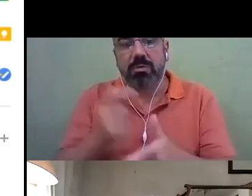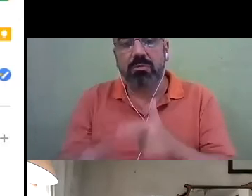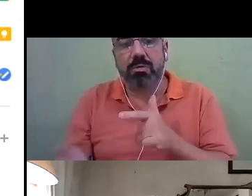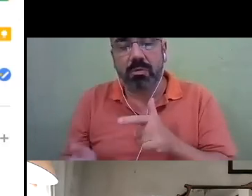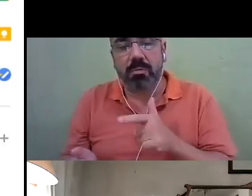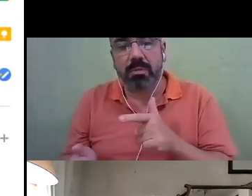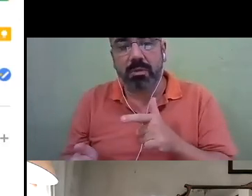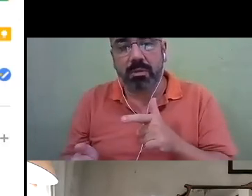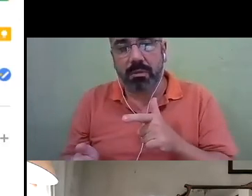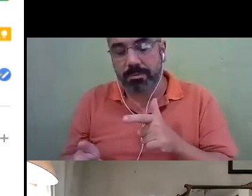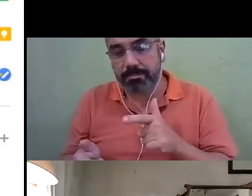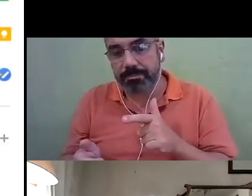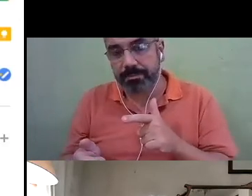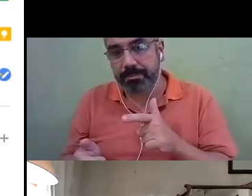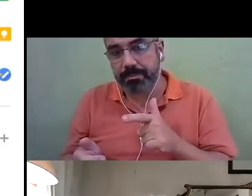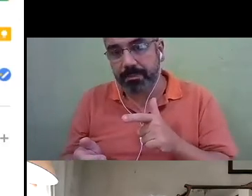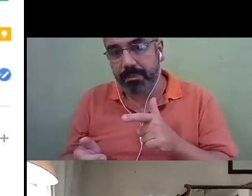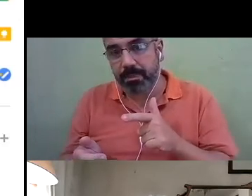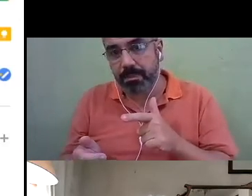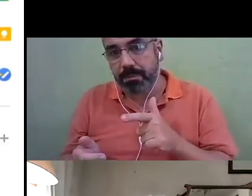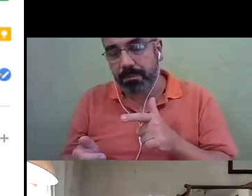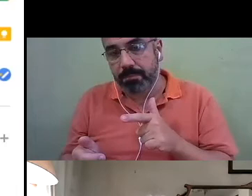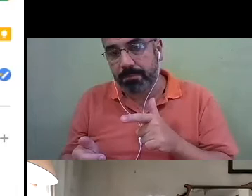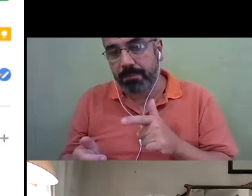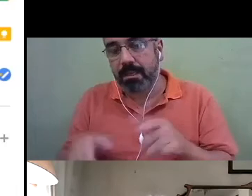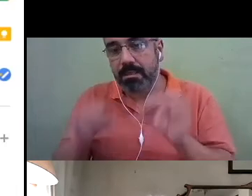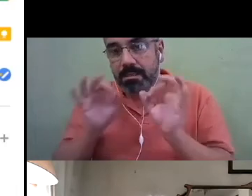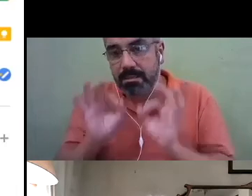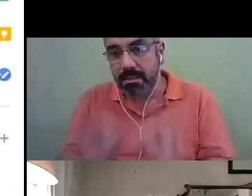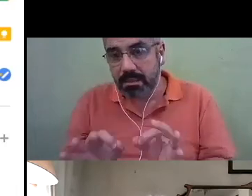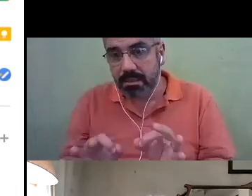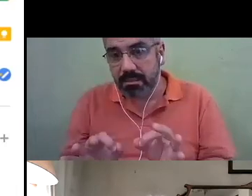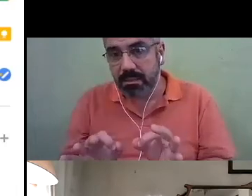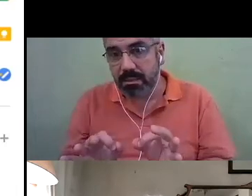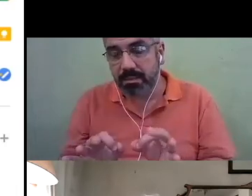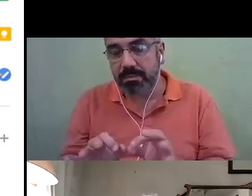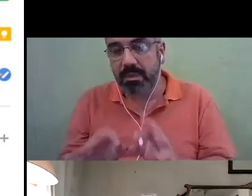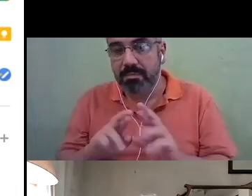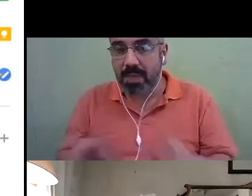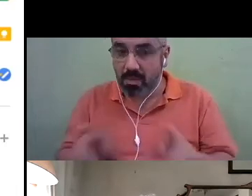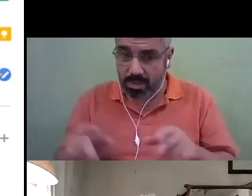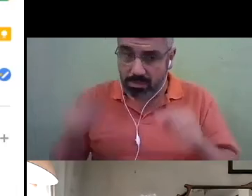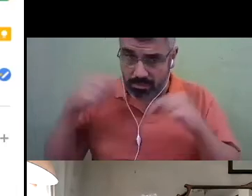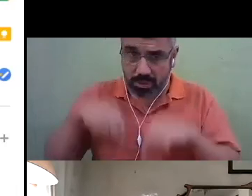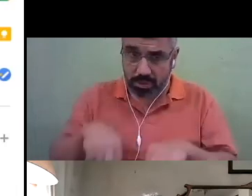Could you talk more about that? How exactly is it not subjective?